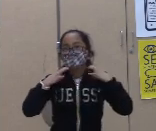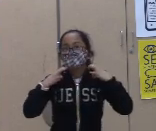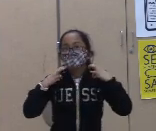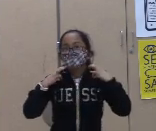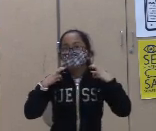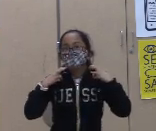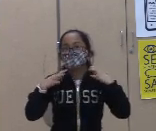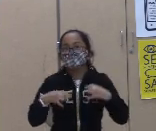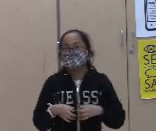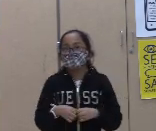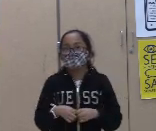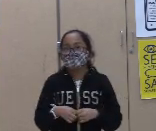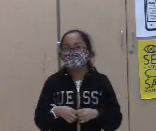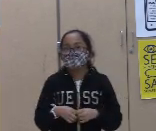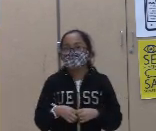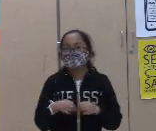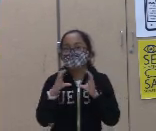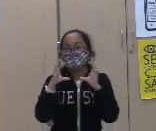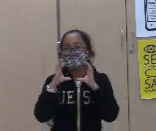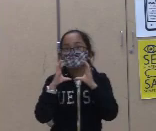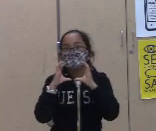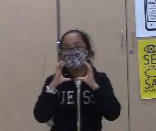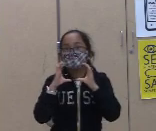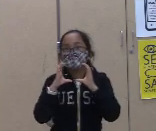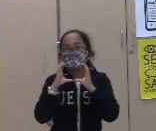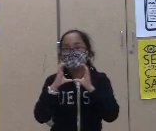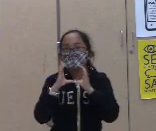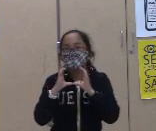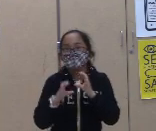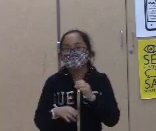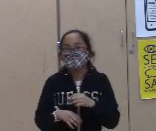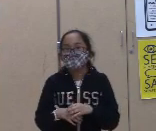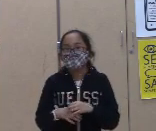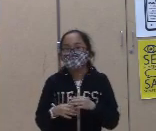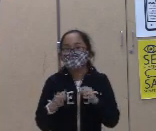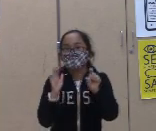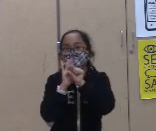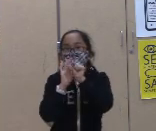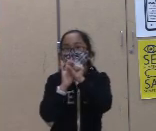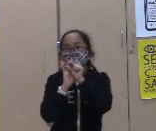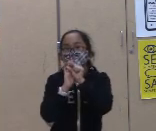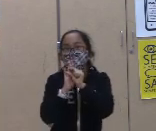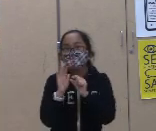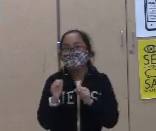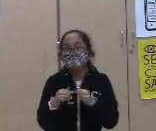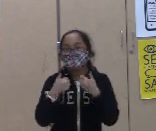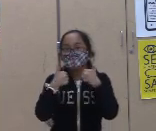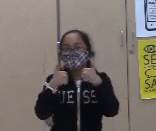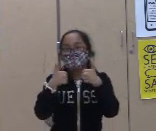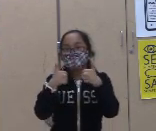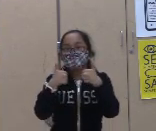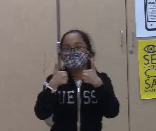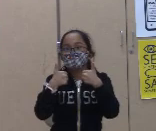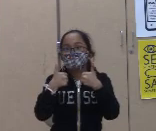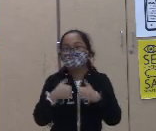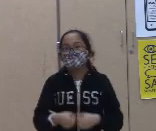And then I went, and I was going to the room, and they were like, okay, we're ready. I started